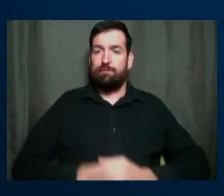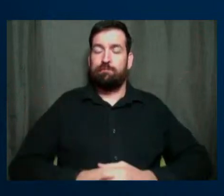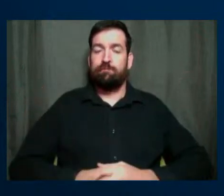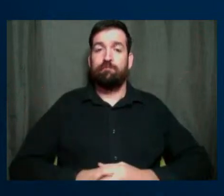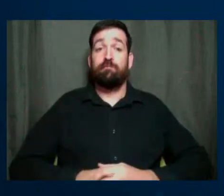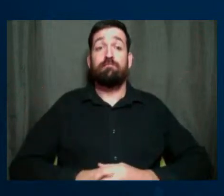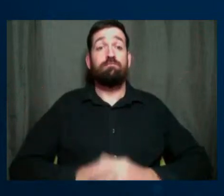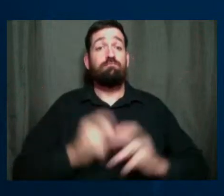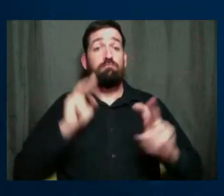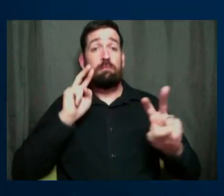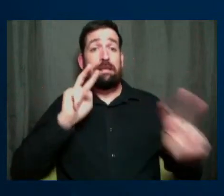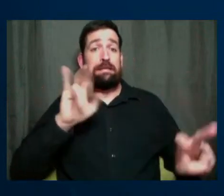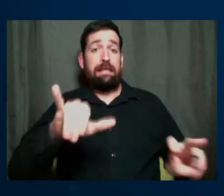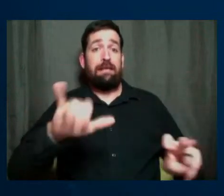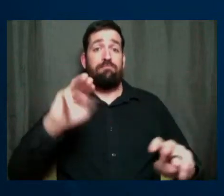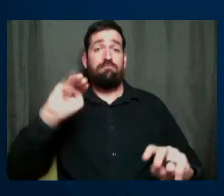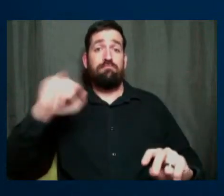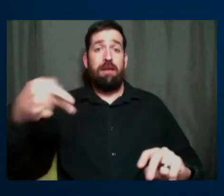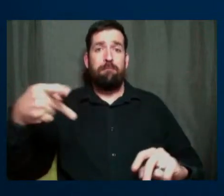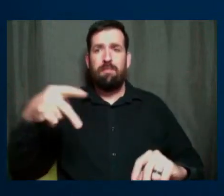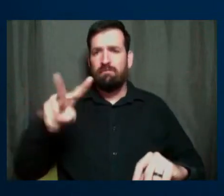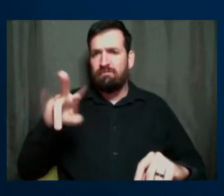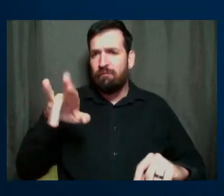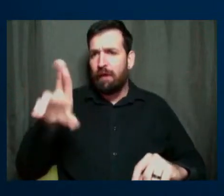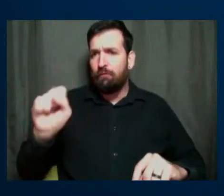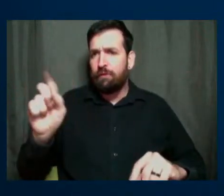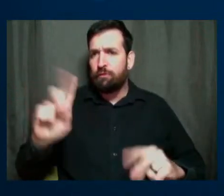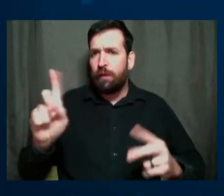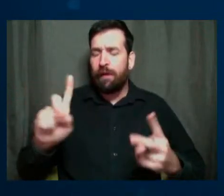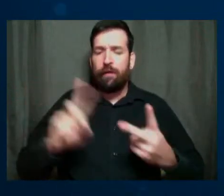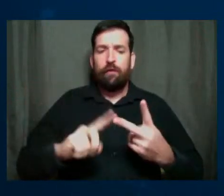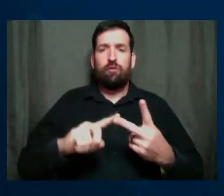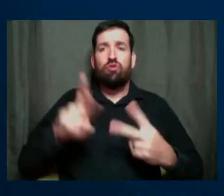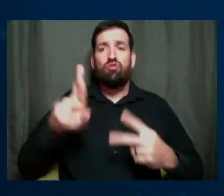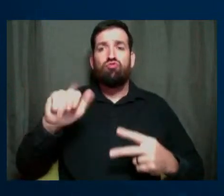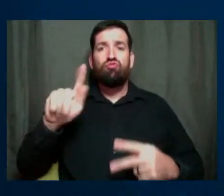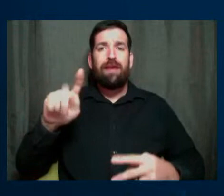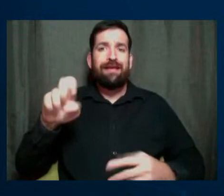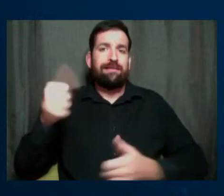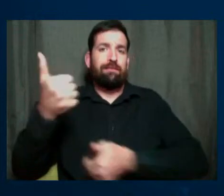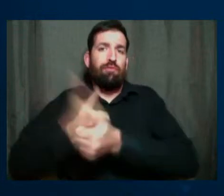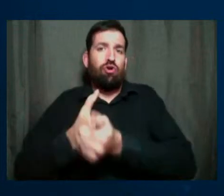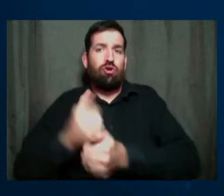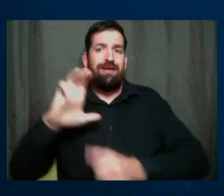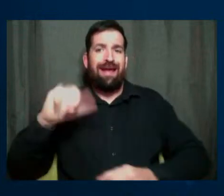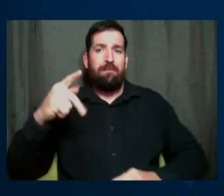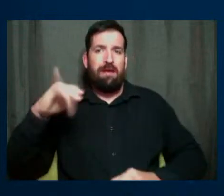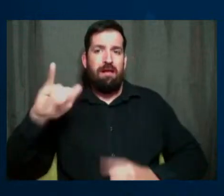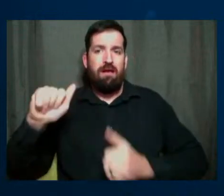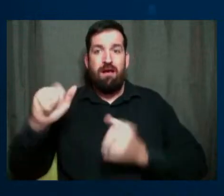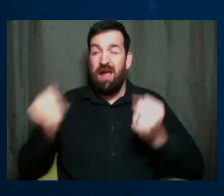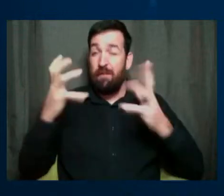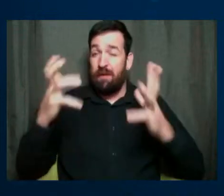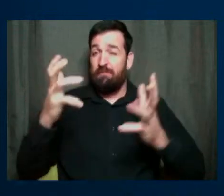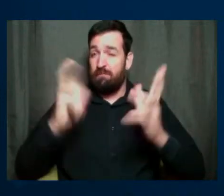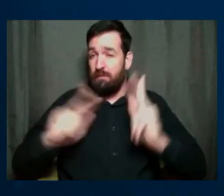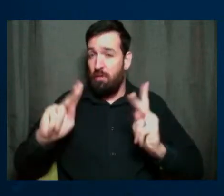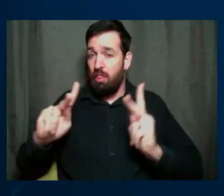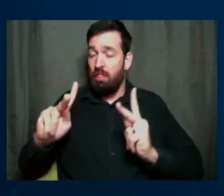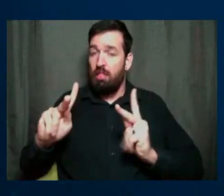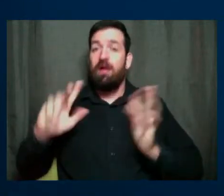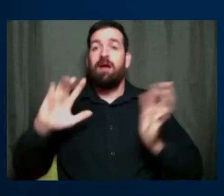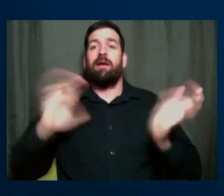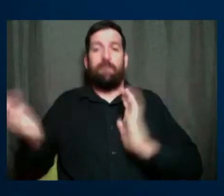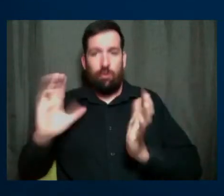about where is the virus, where are the rates per capita increasing against the vaccination rate. So let's look at that